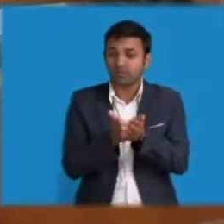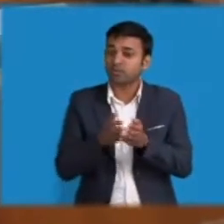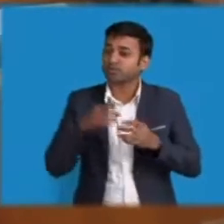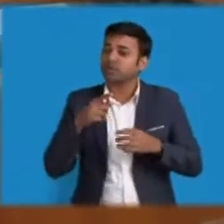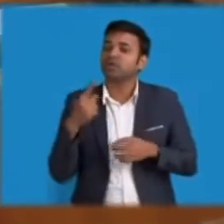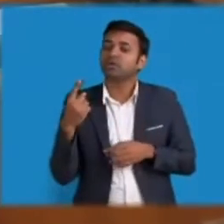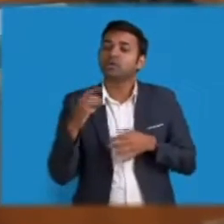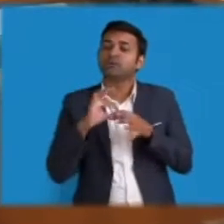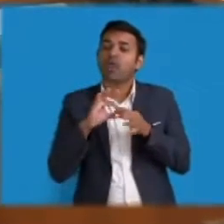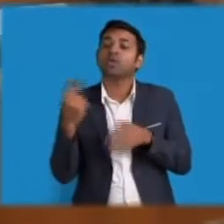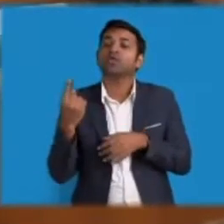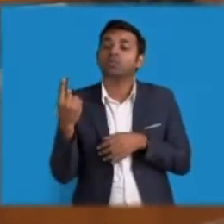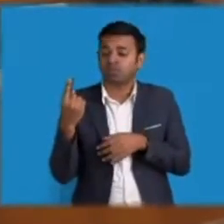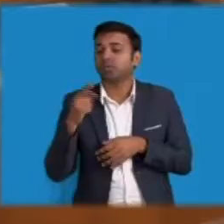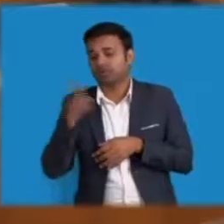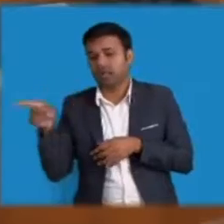Minister.